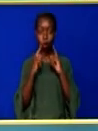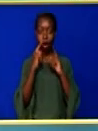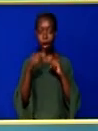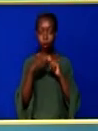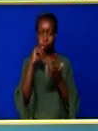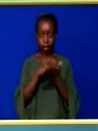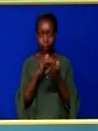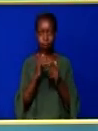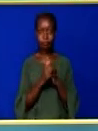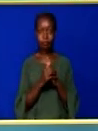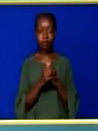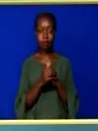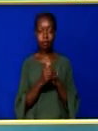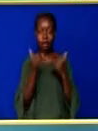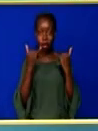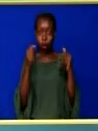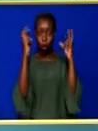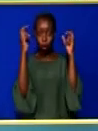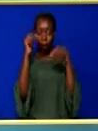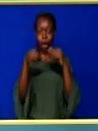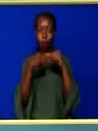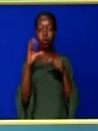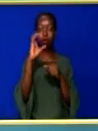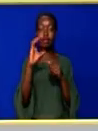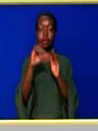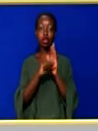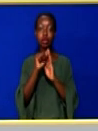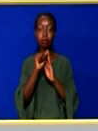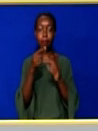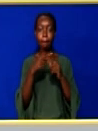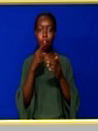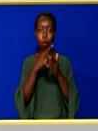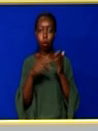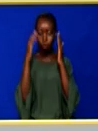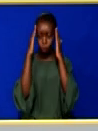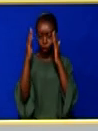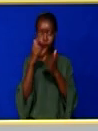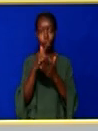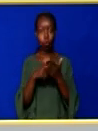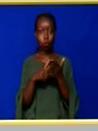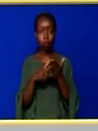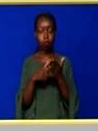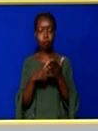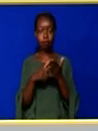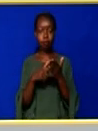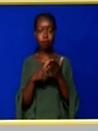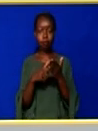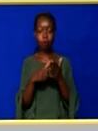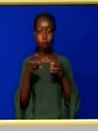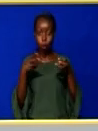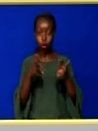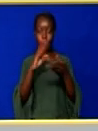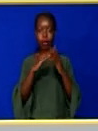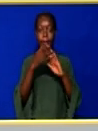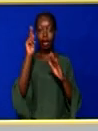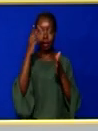Now, now the topic is... about citizenship. But what we'll be dealing with today, right now, is ways of becoming a Kenyan citizen.